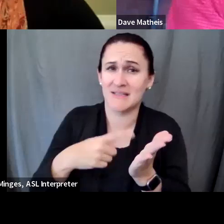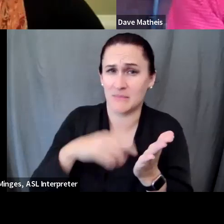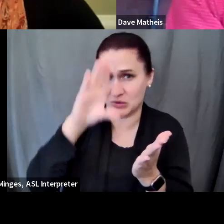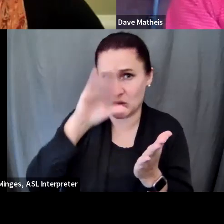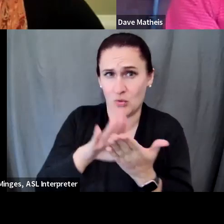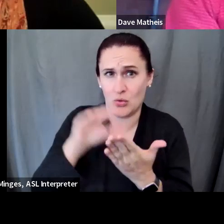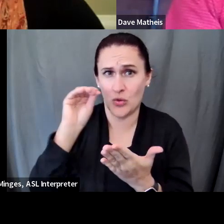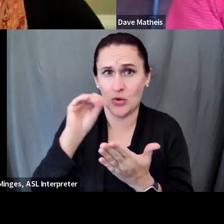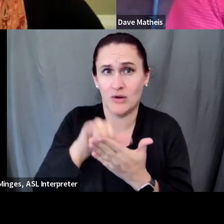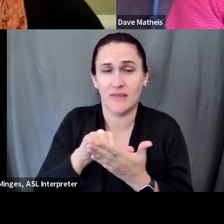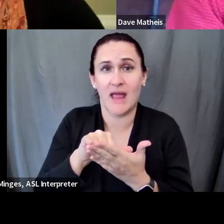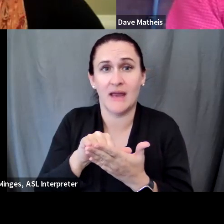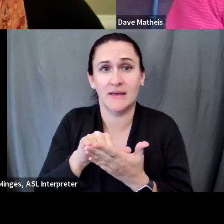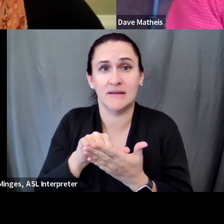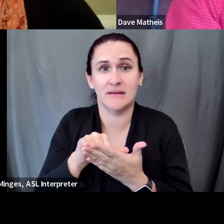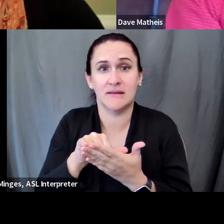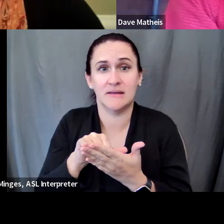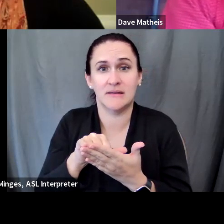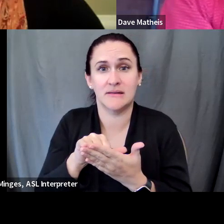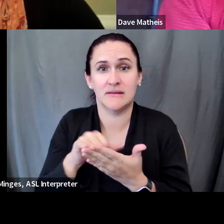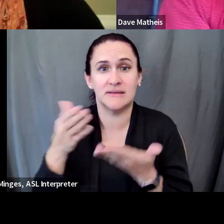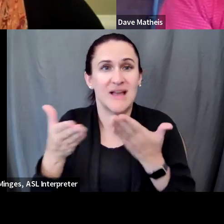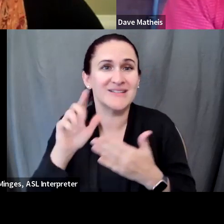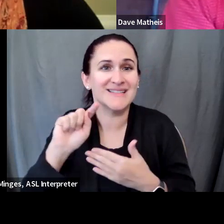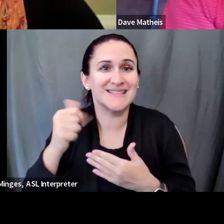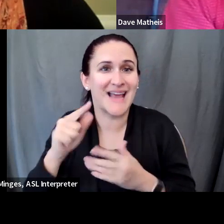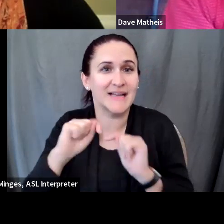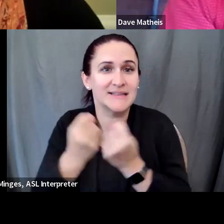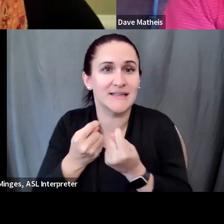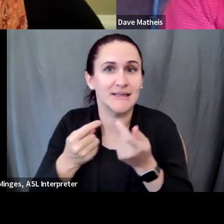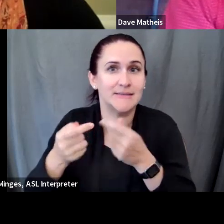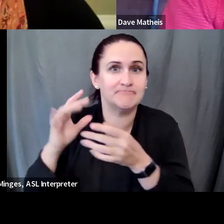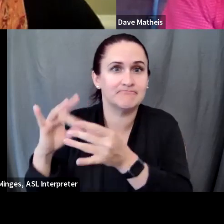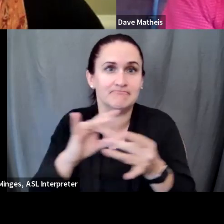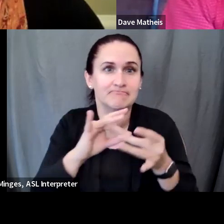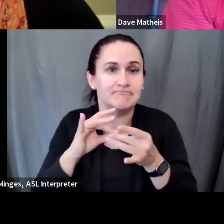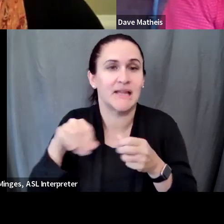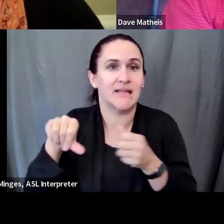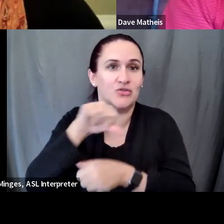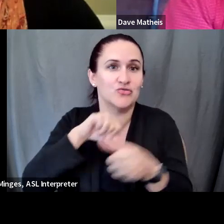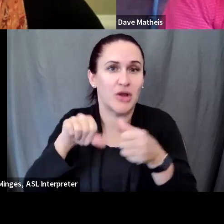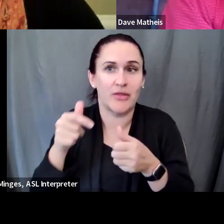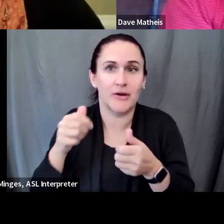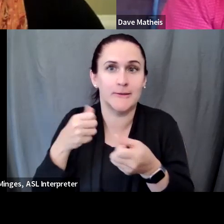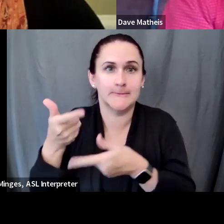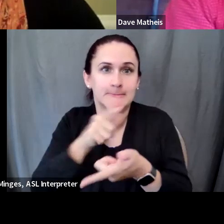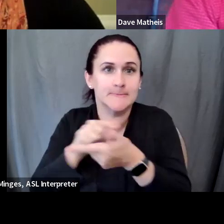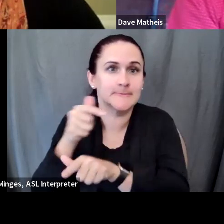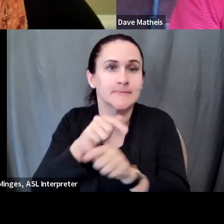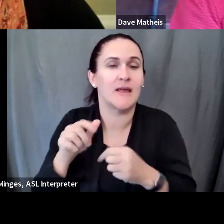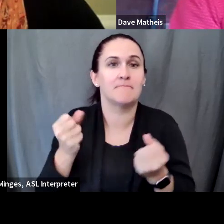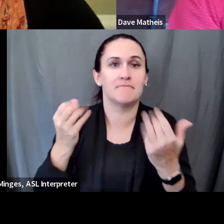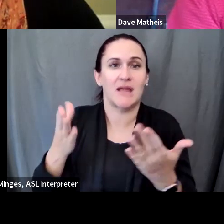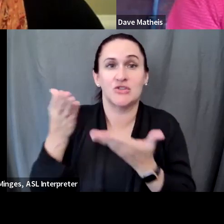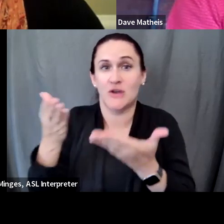that services tag team each other when you have kids. A lot of the services that my daughter gets,